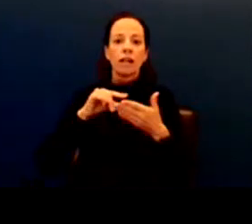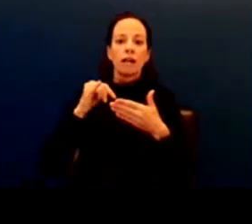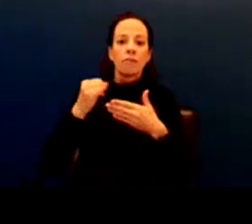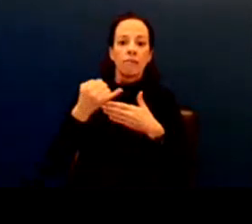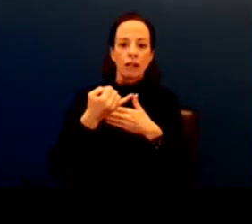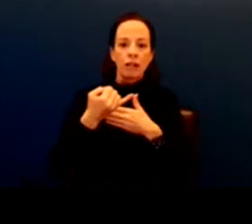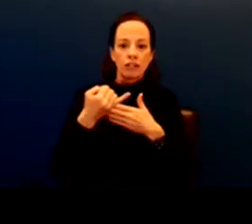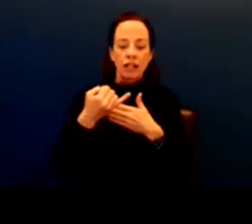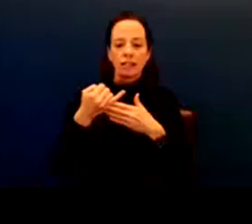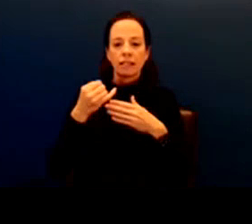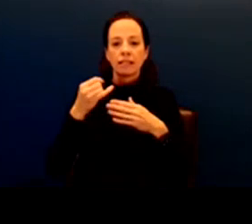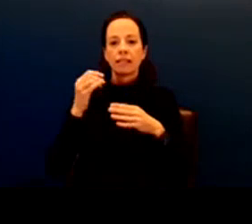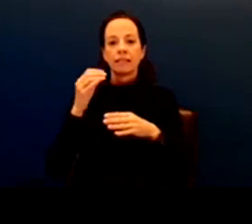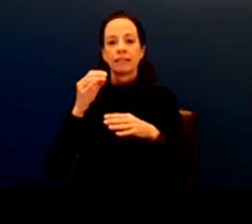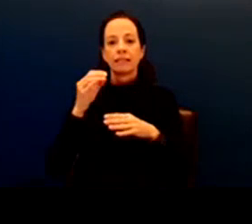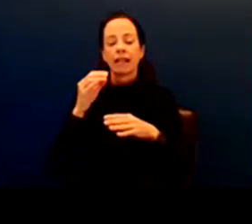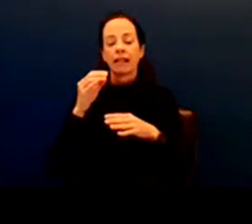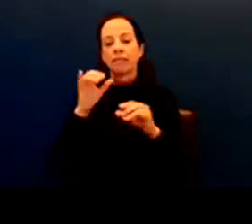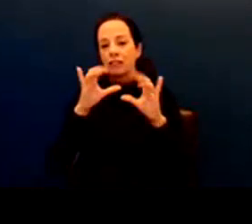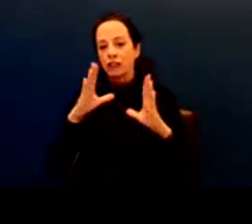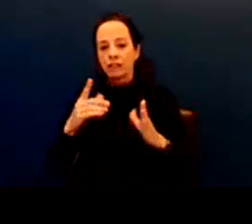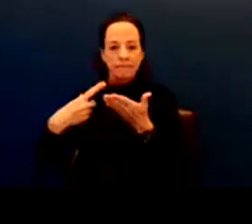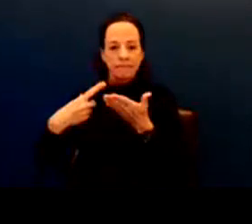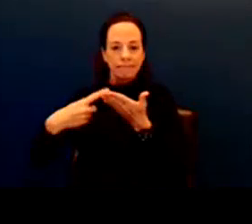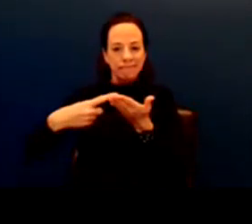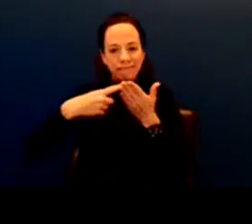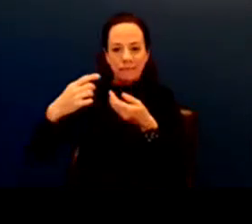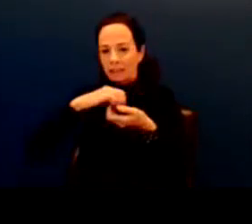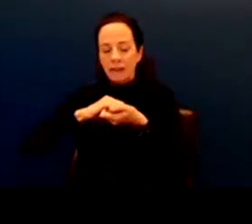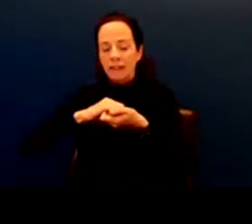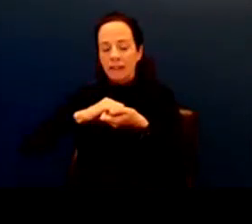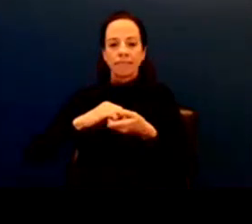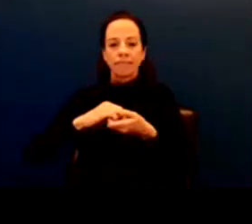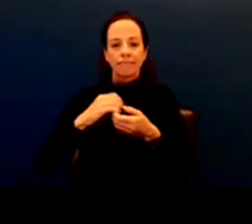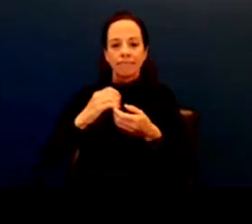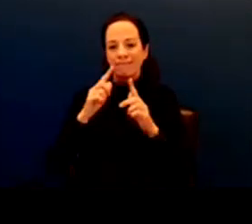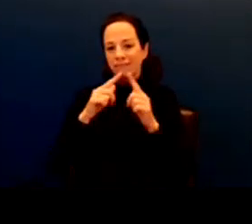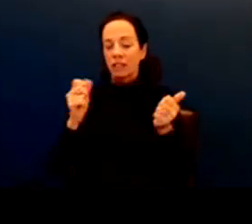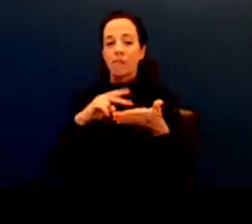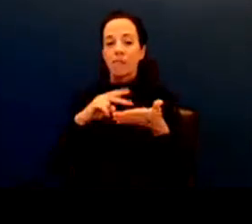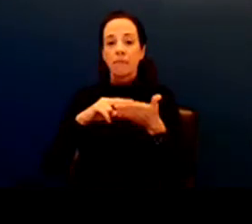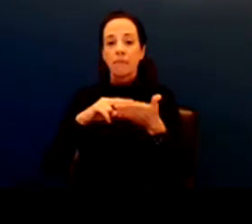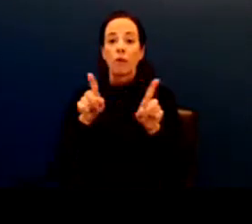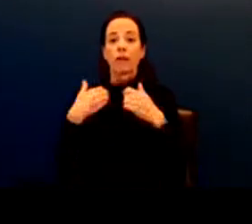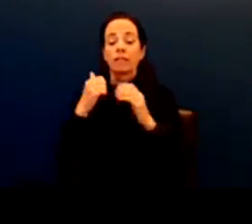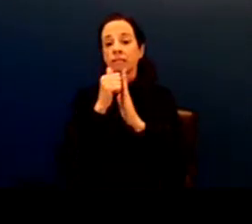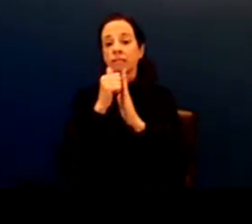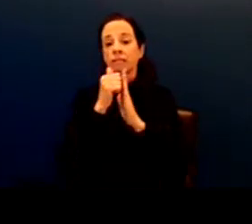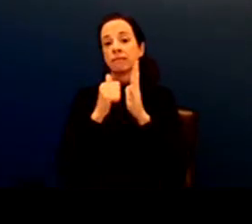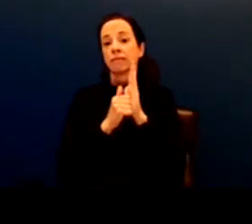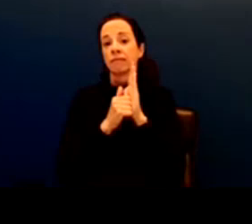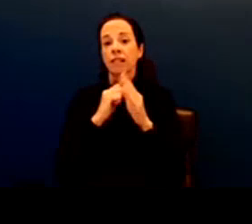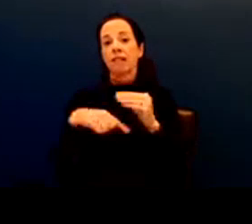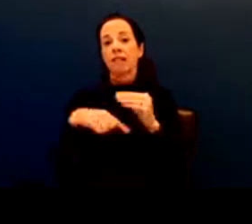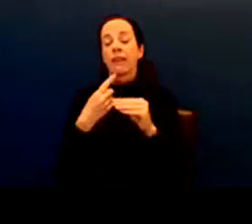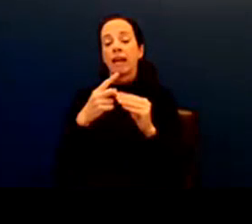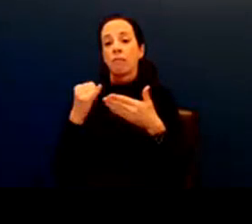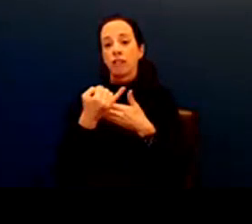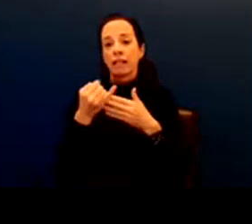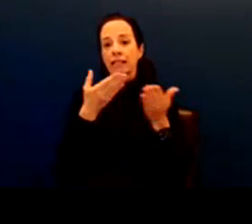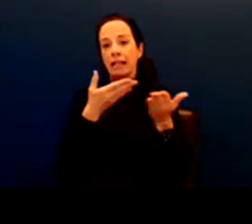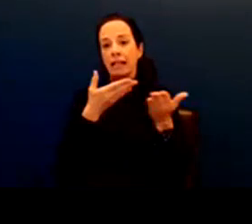has a curated menu of project delivery content where every team can focus on the typical project delivery issues